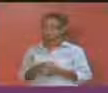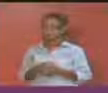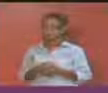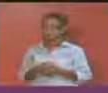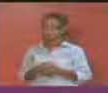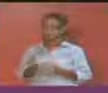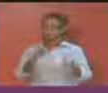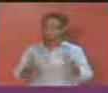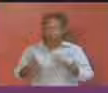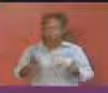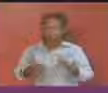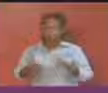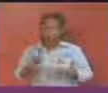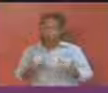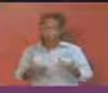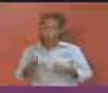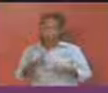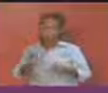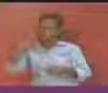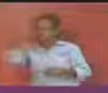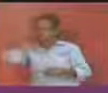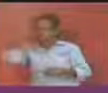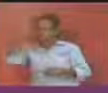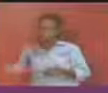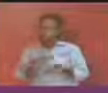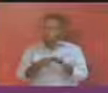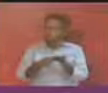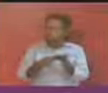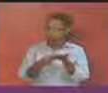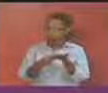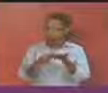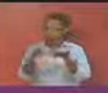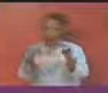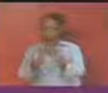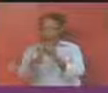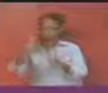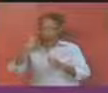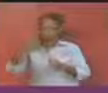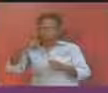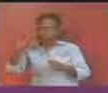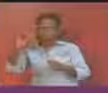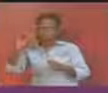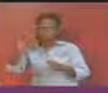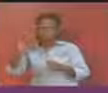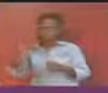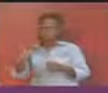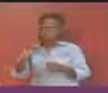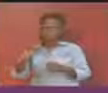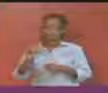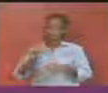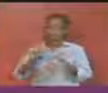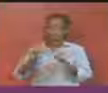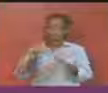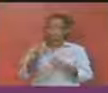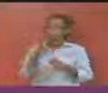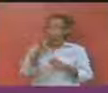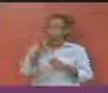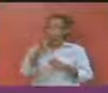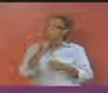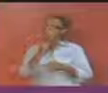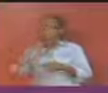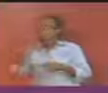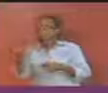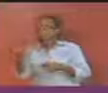and COVAX, but the actual companies themselves. Can you remind us who are the people and agencies involved that do